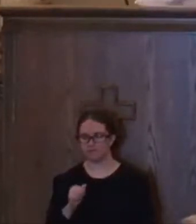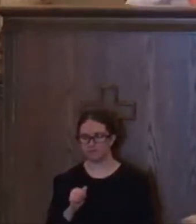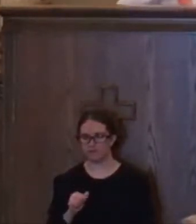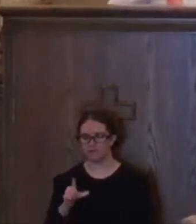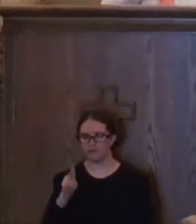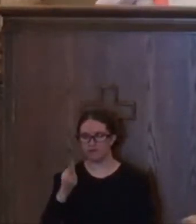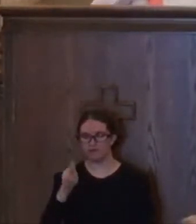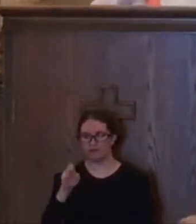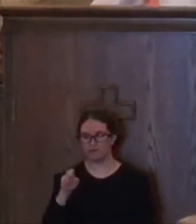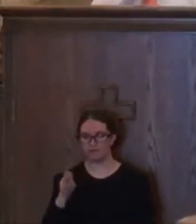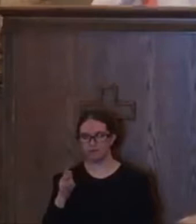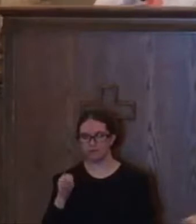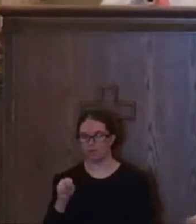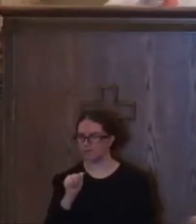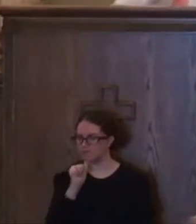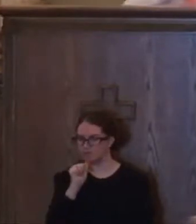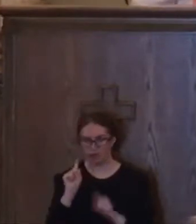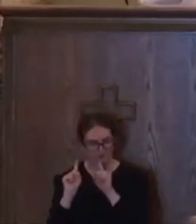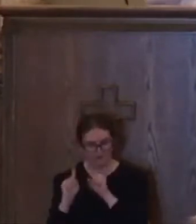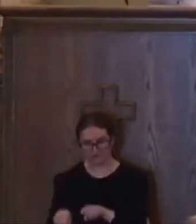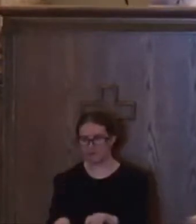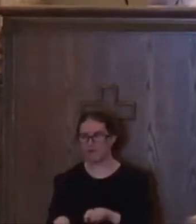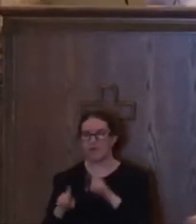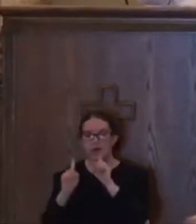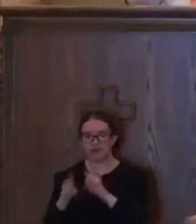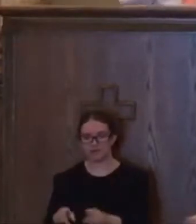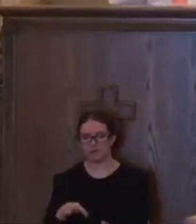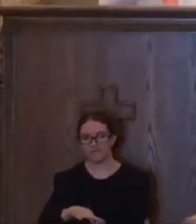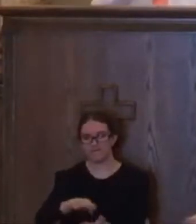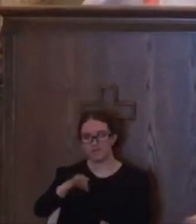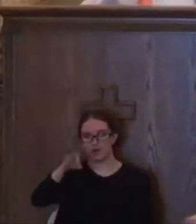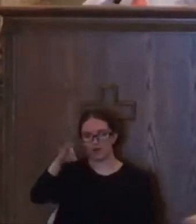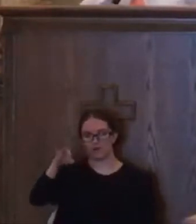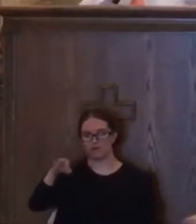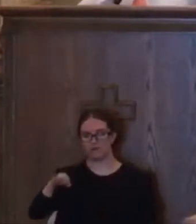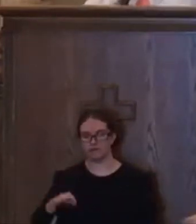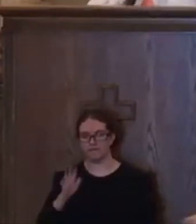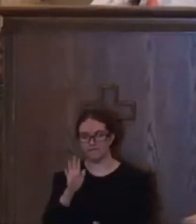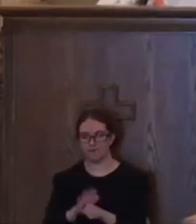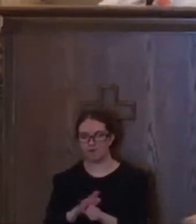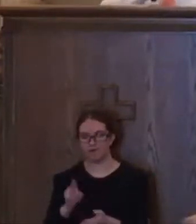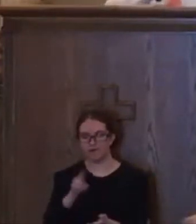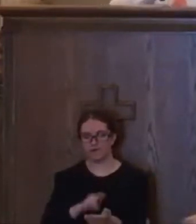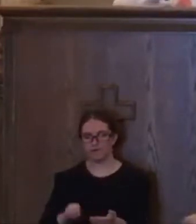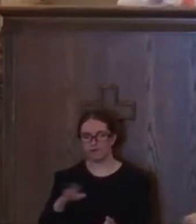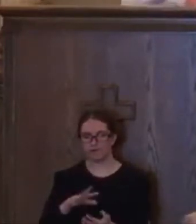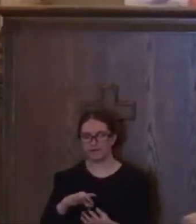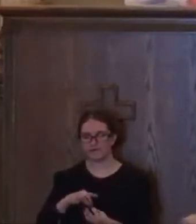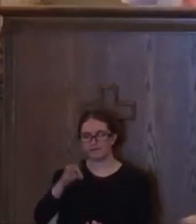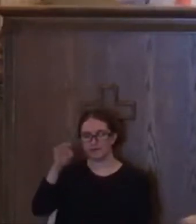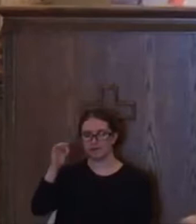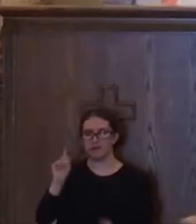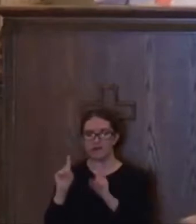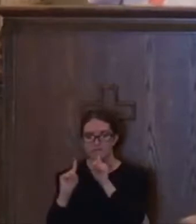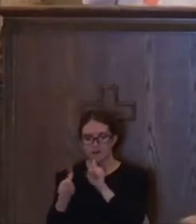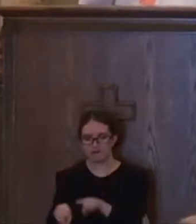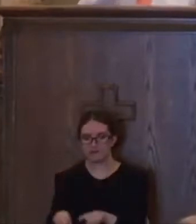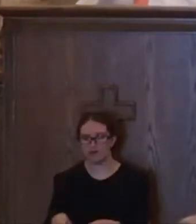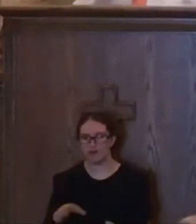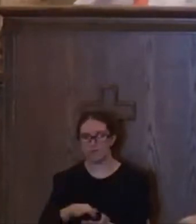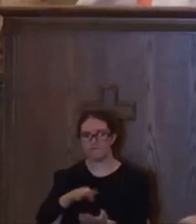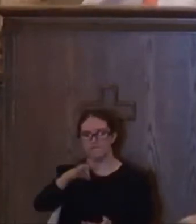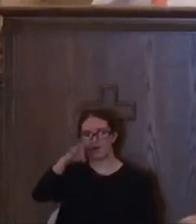Being lukewarm is not the answer. The answer is going to be found in being filled with the Holy Ghost. The answer is going to